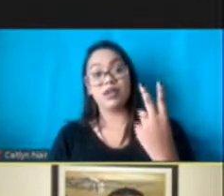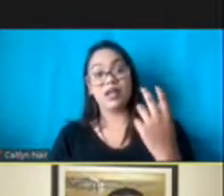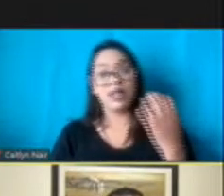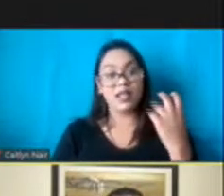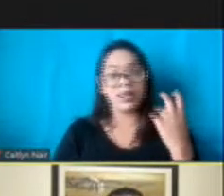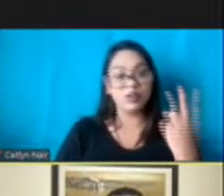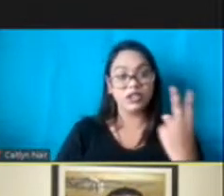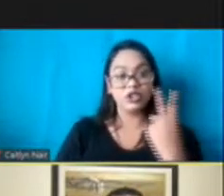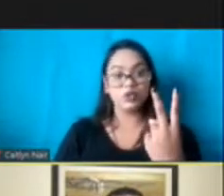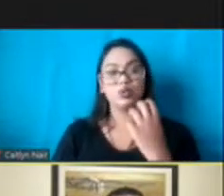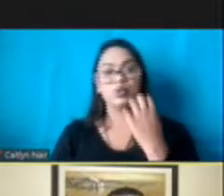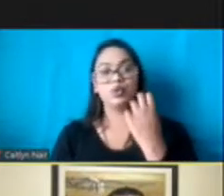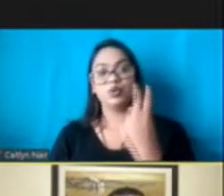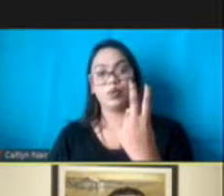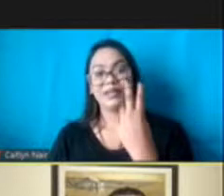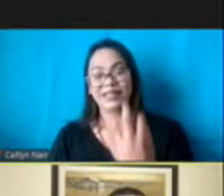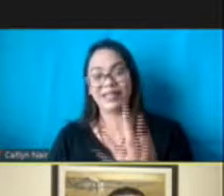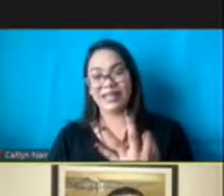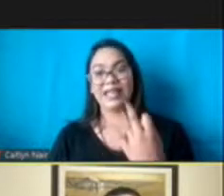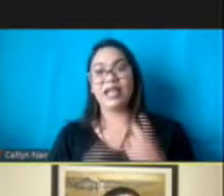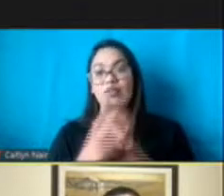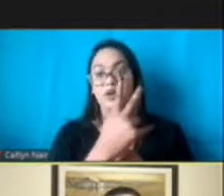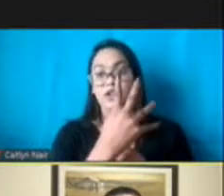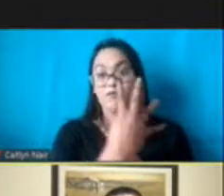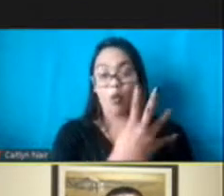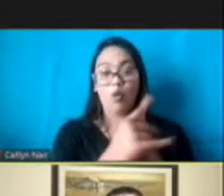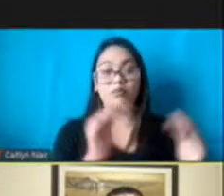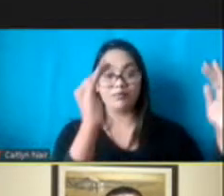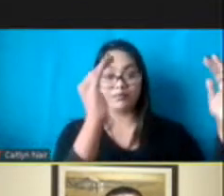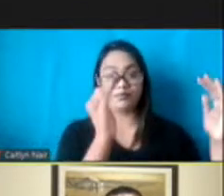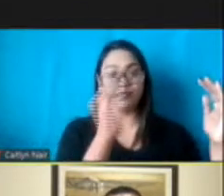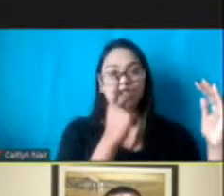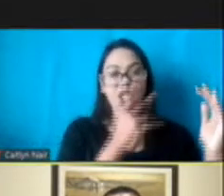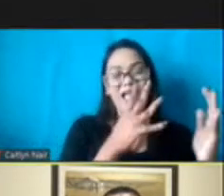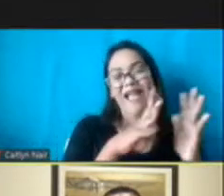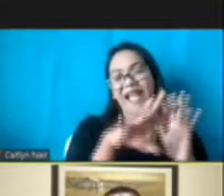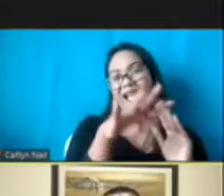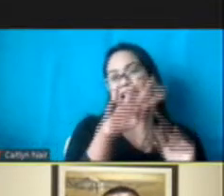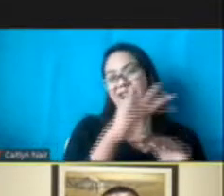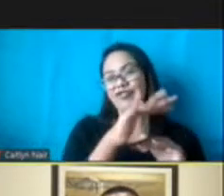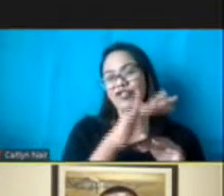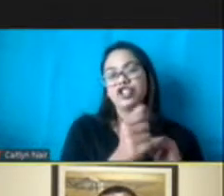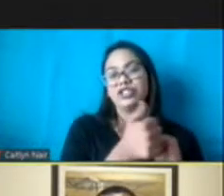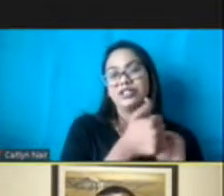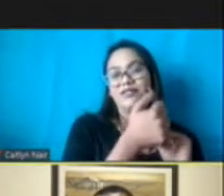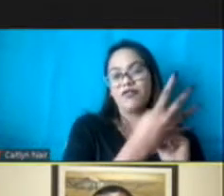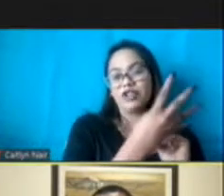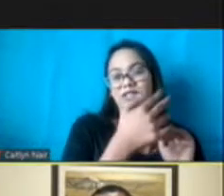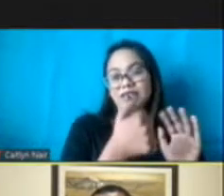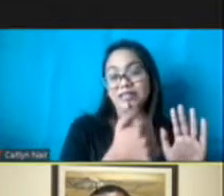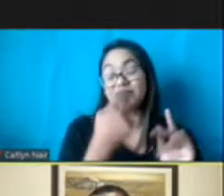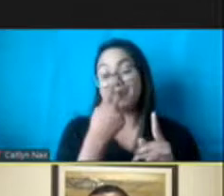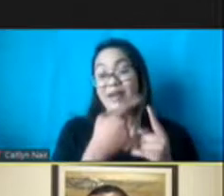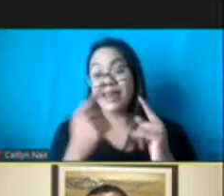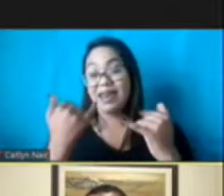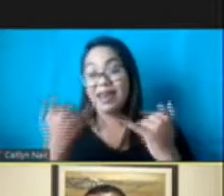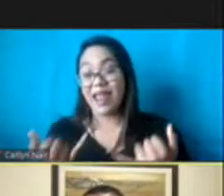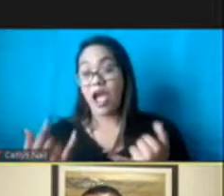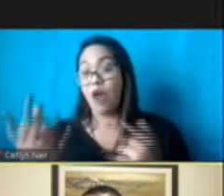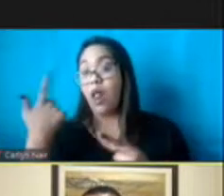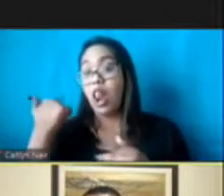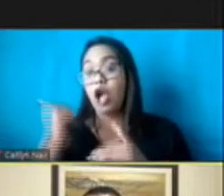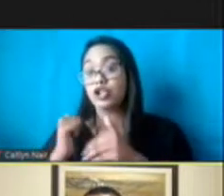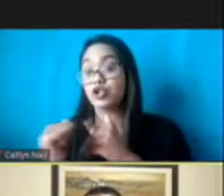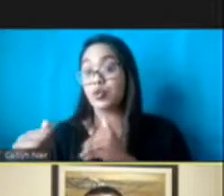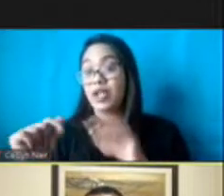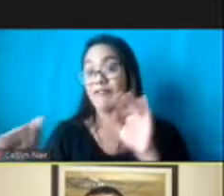between the ages of 46 till about 65, 70. If you look now, and last week is a full week where